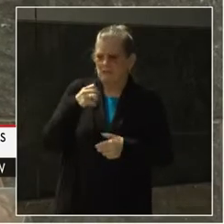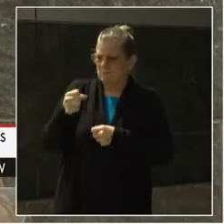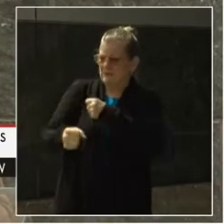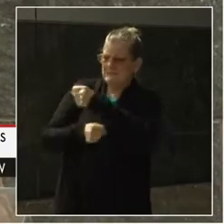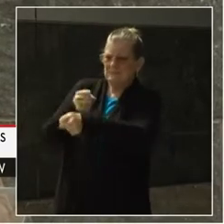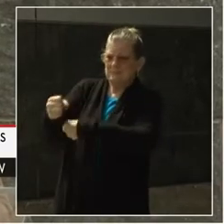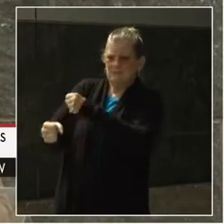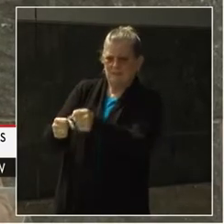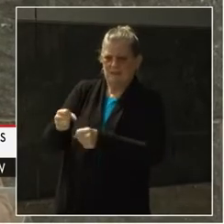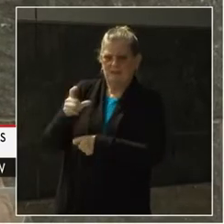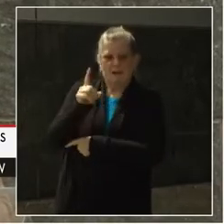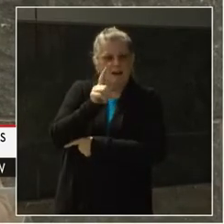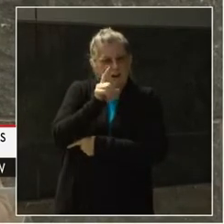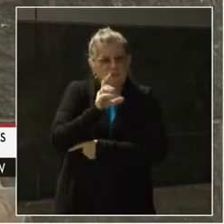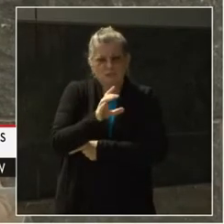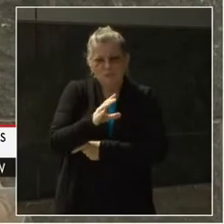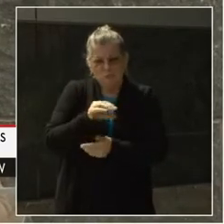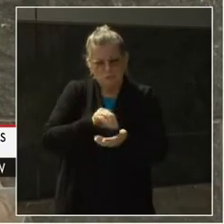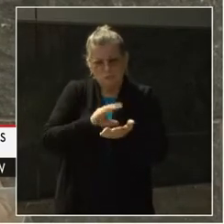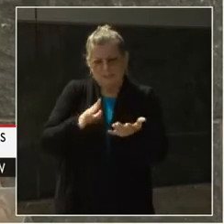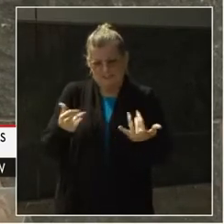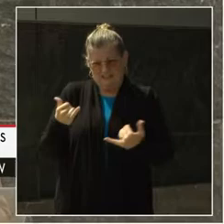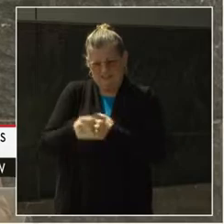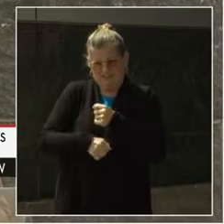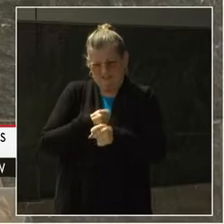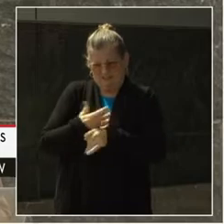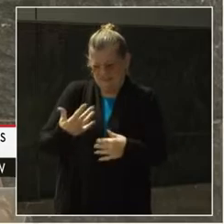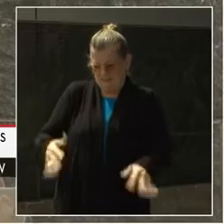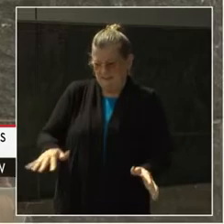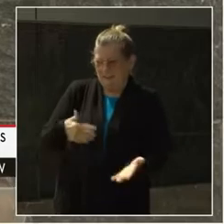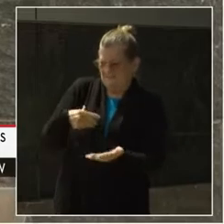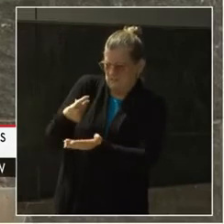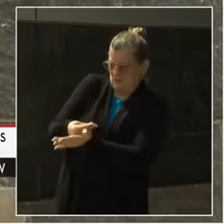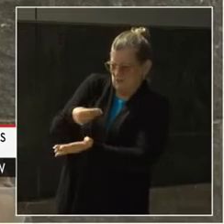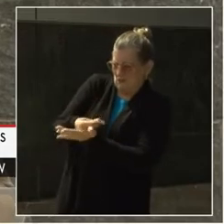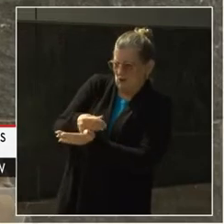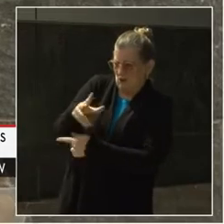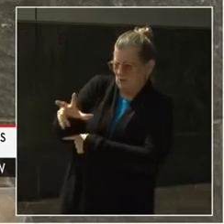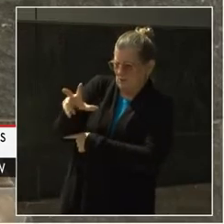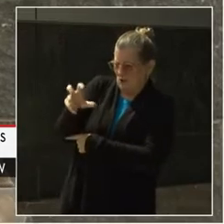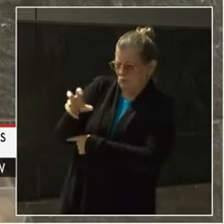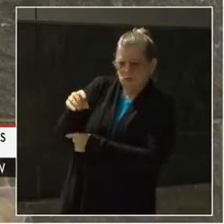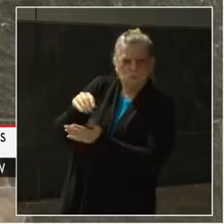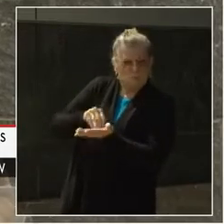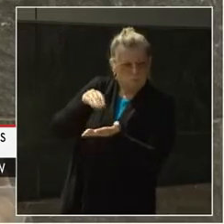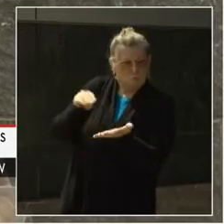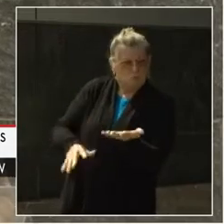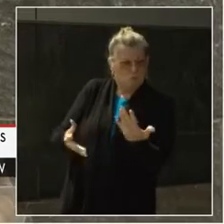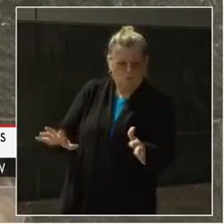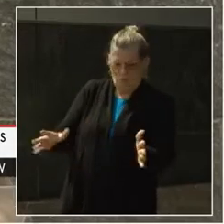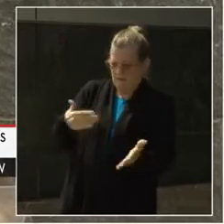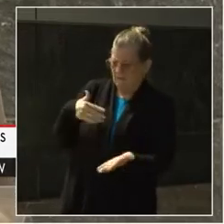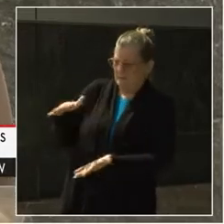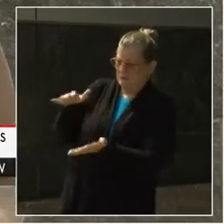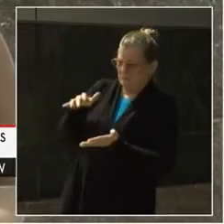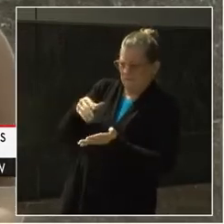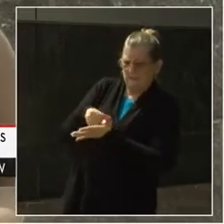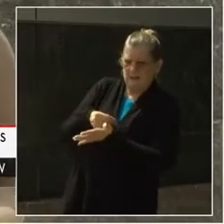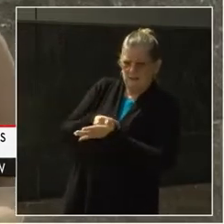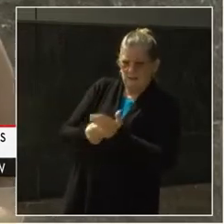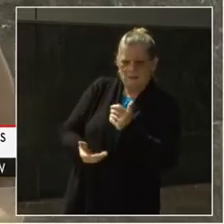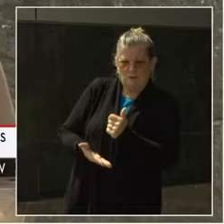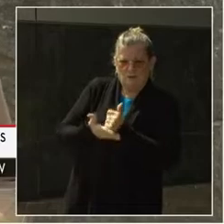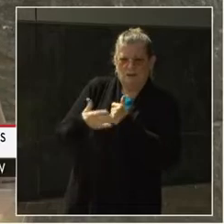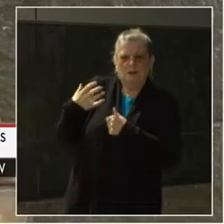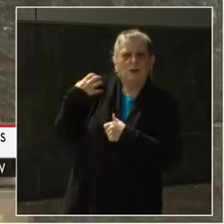to 330 students. So this is really an appeal to our employer community, like George